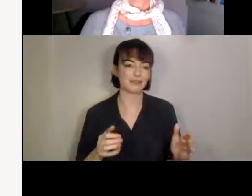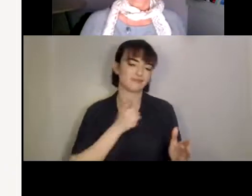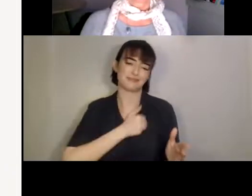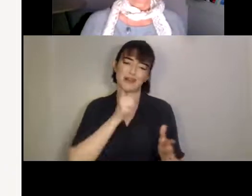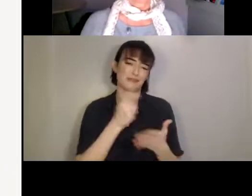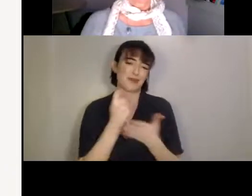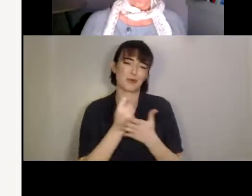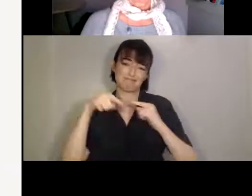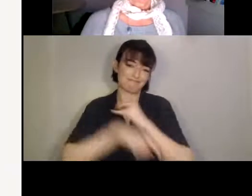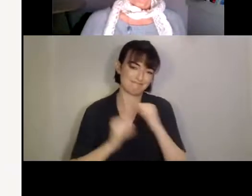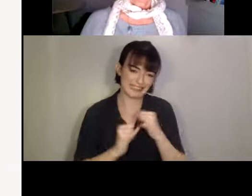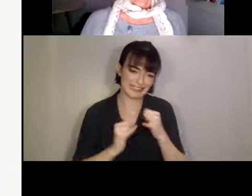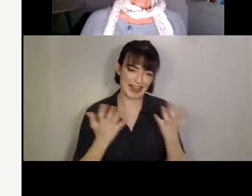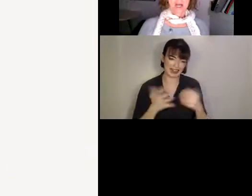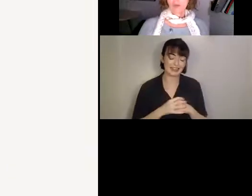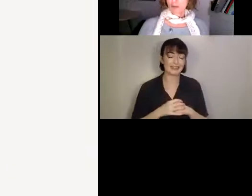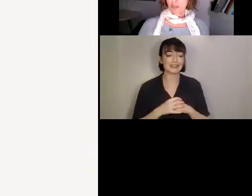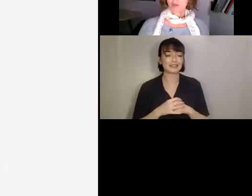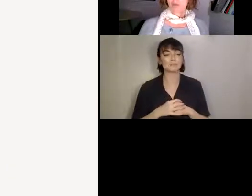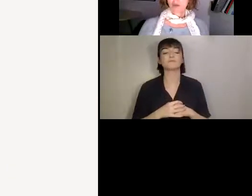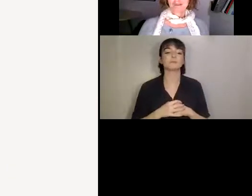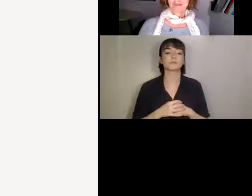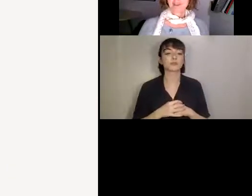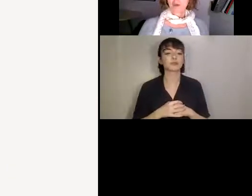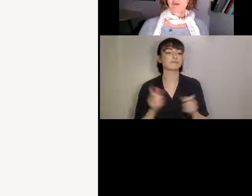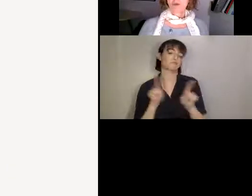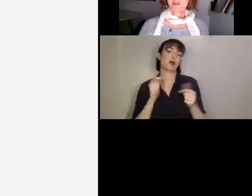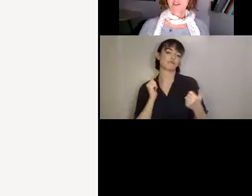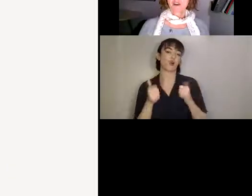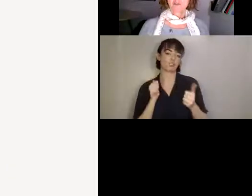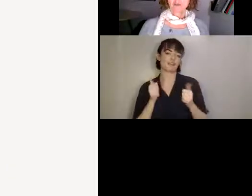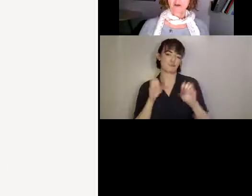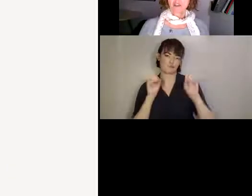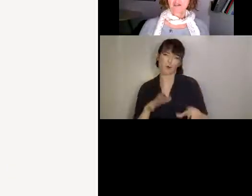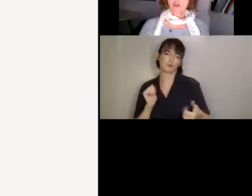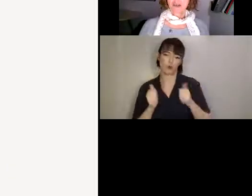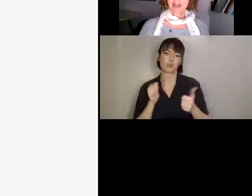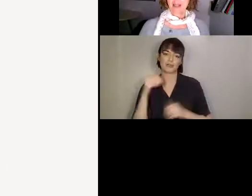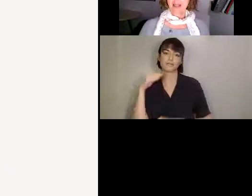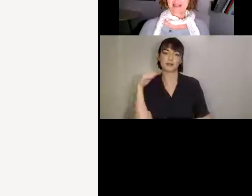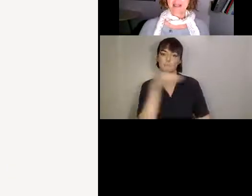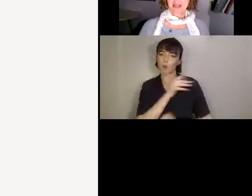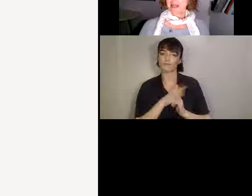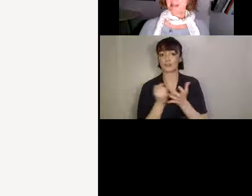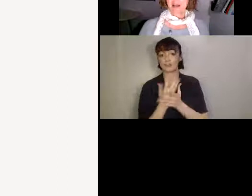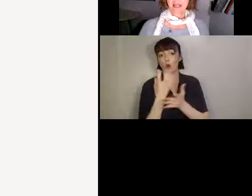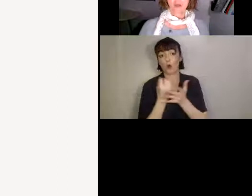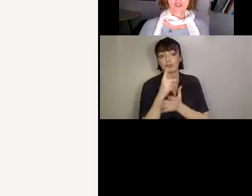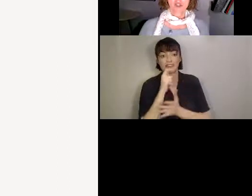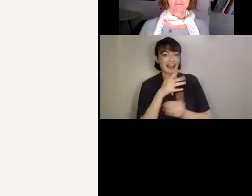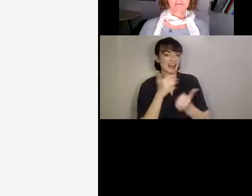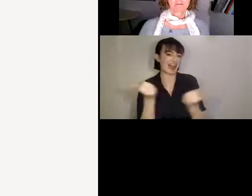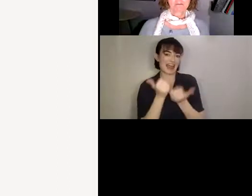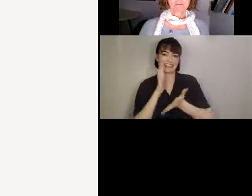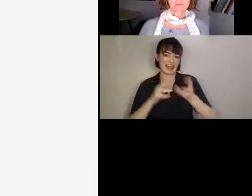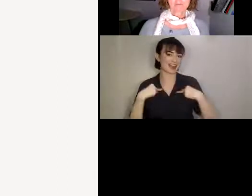into that any further. We also look at role shift, because of course role shift is a very important part of storytelling in any sign language.